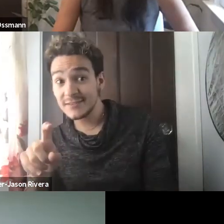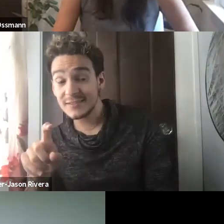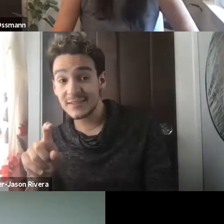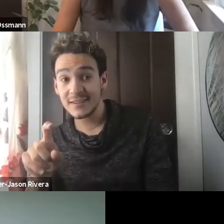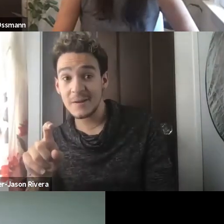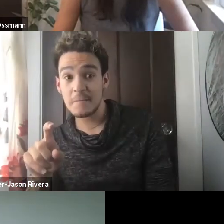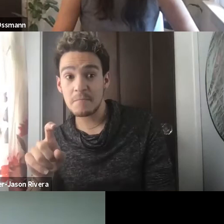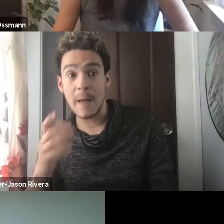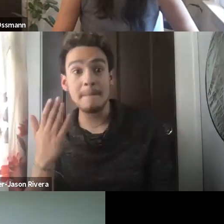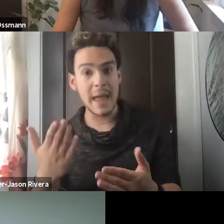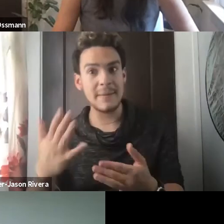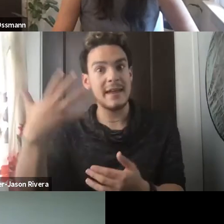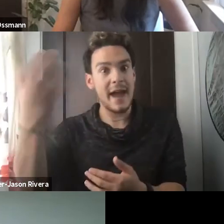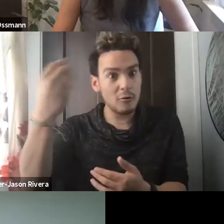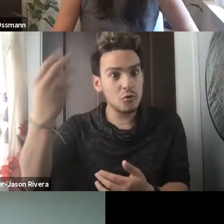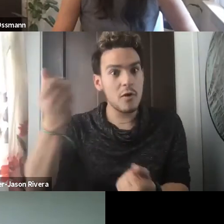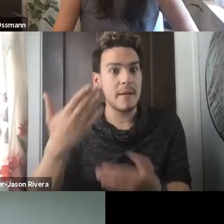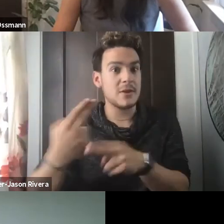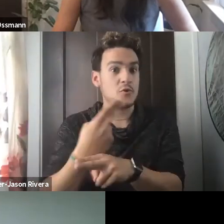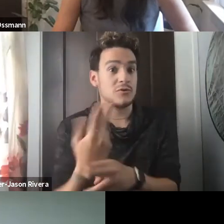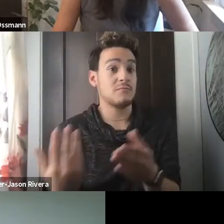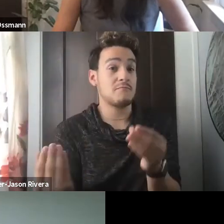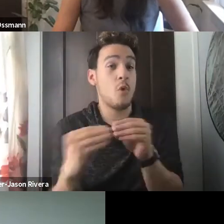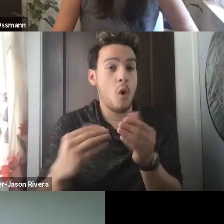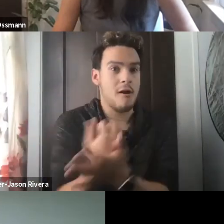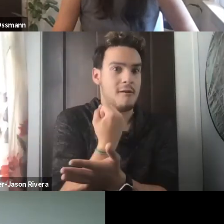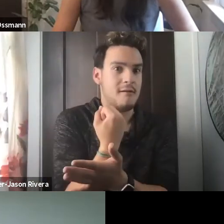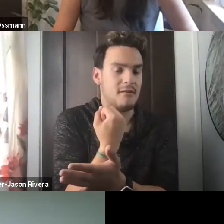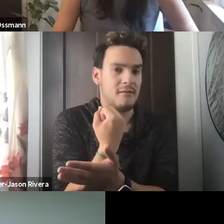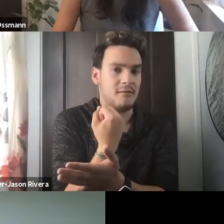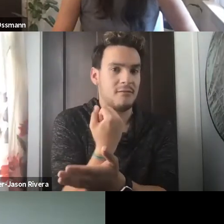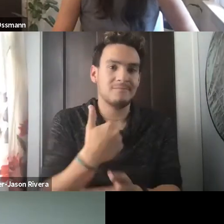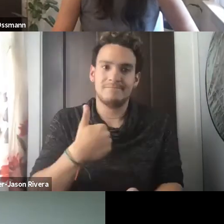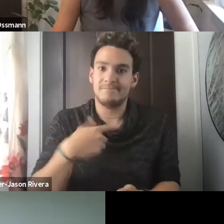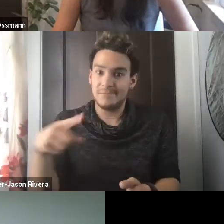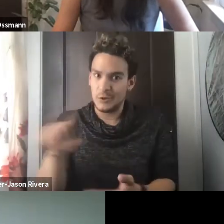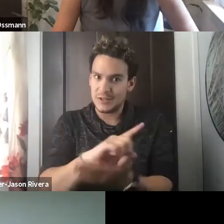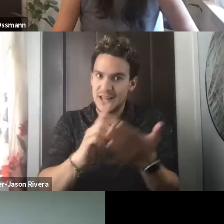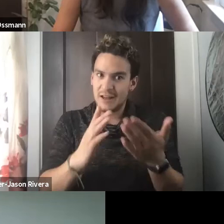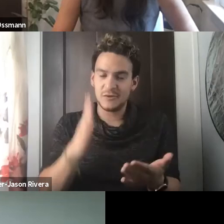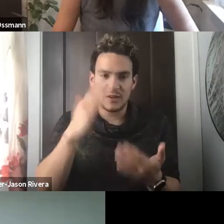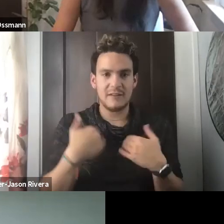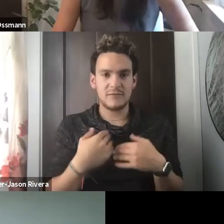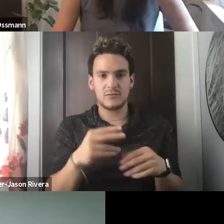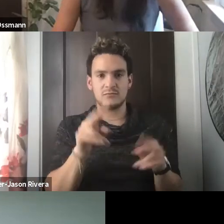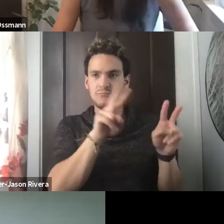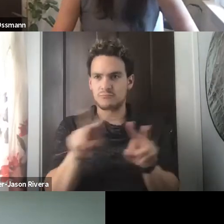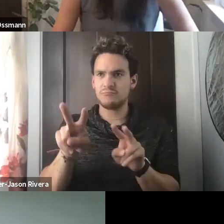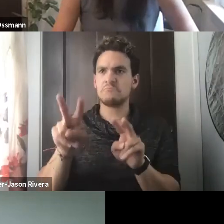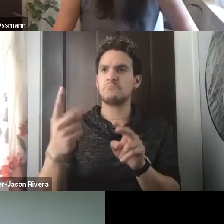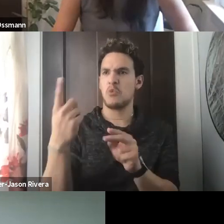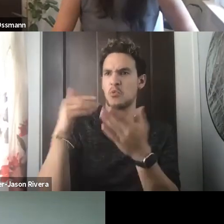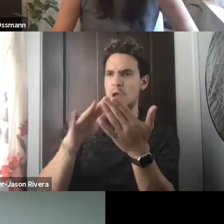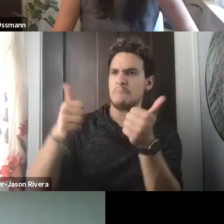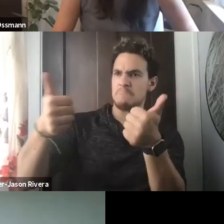how maybe that will be utilized, especially on the build. Designers will have one way of looking at it, and I